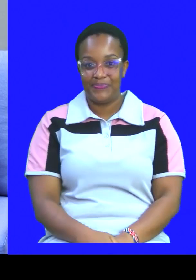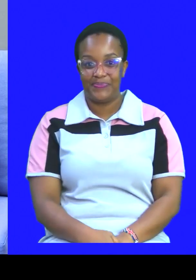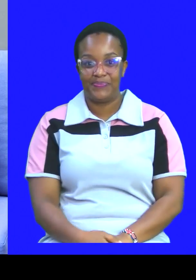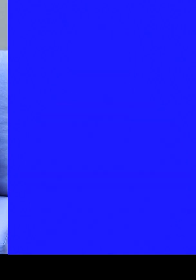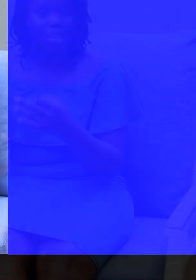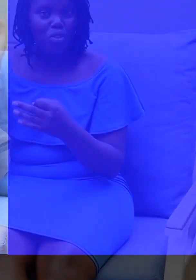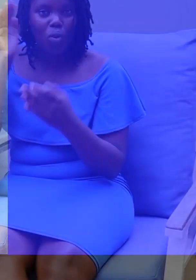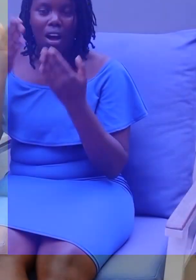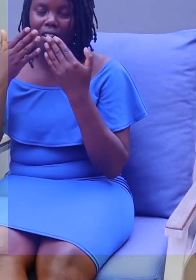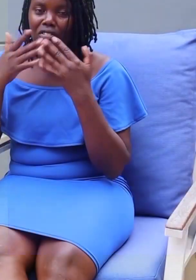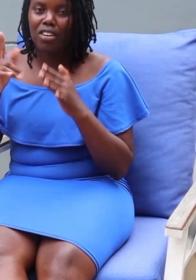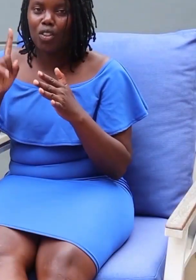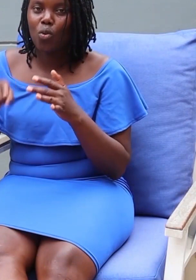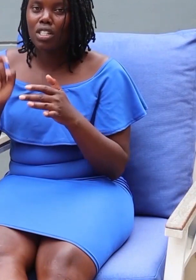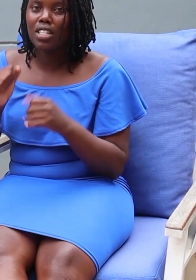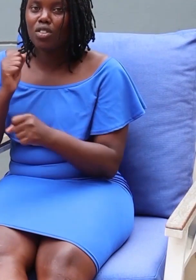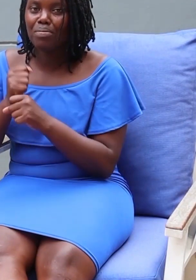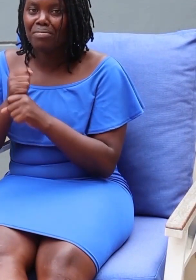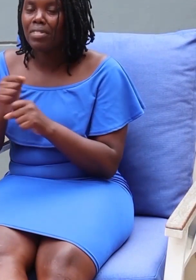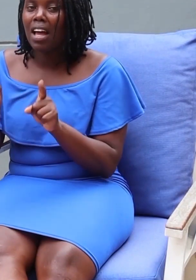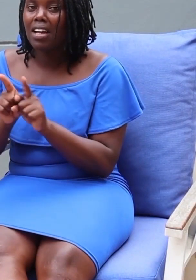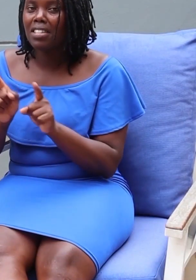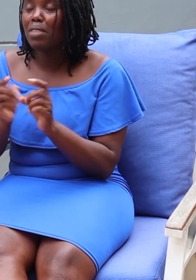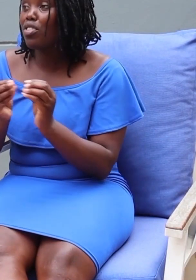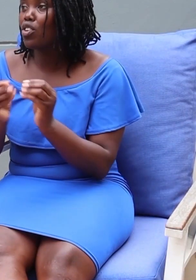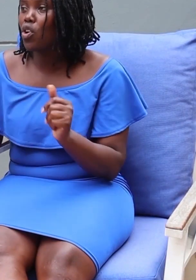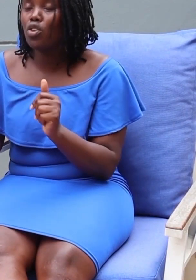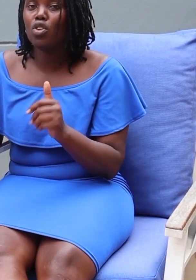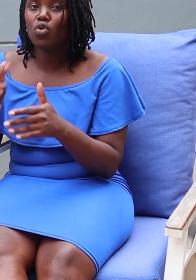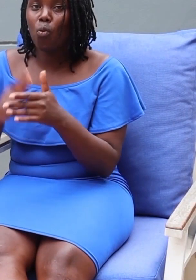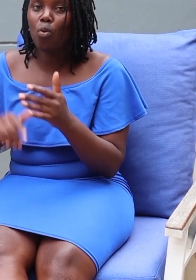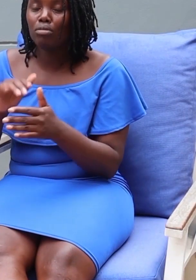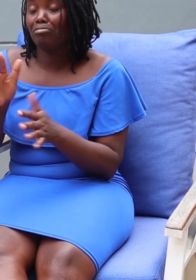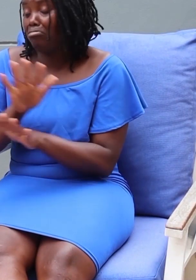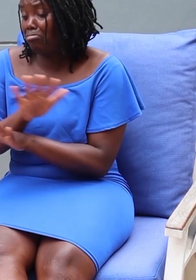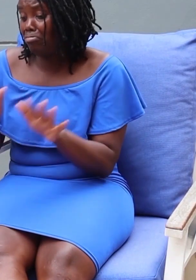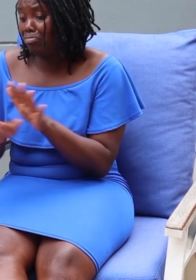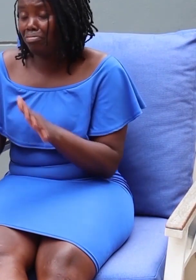You've heard about the three things which can be done best, which will help solve